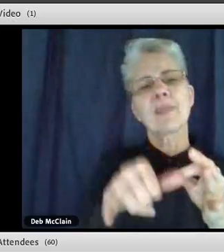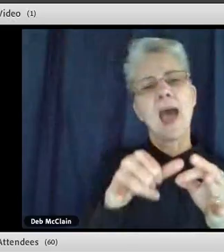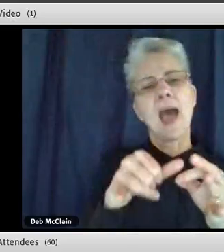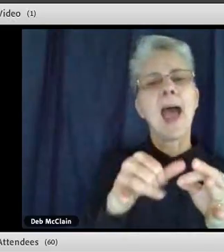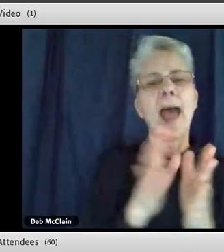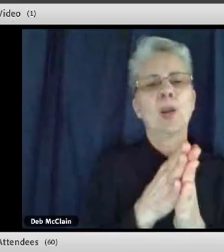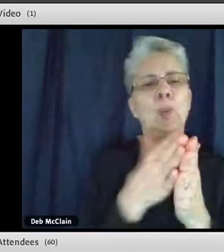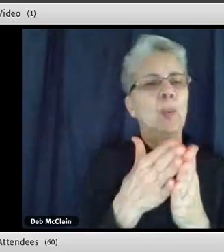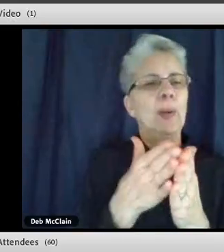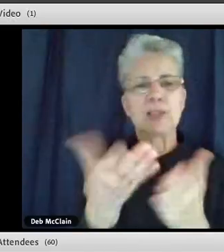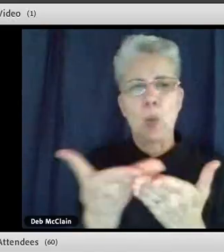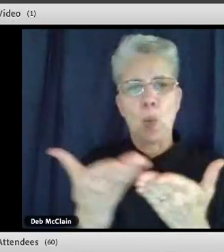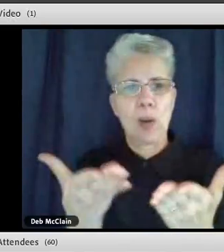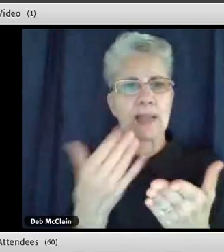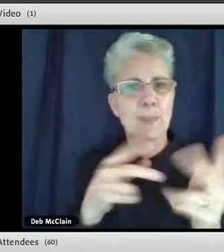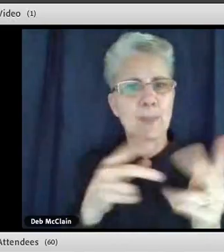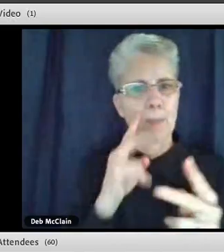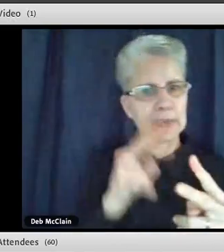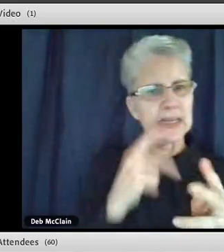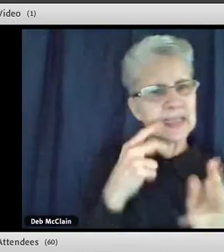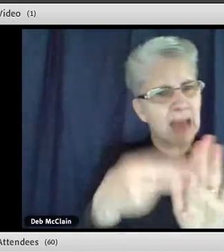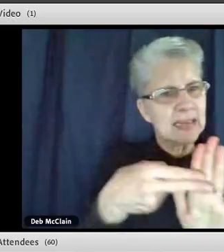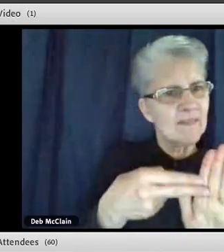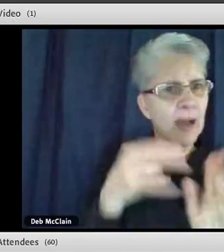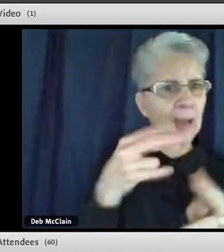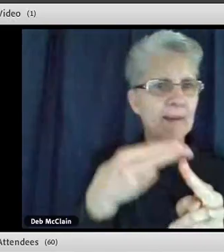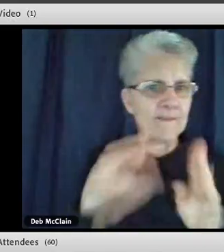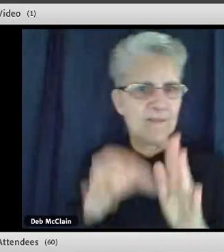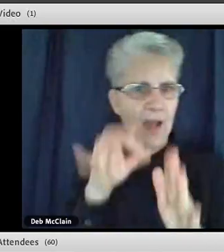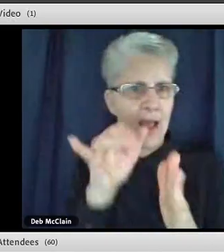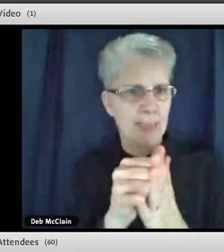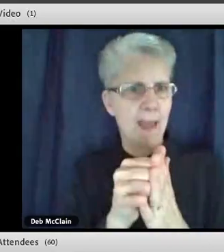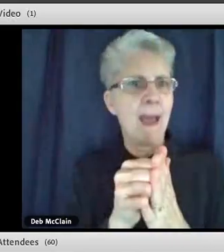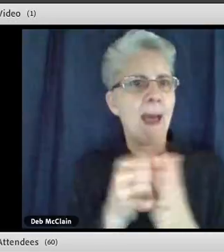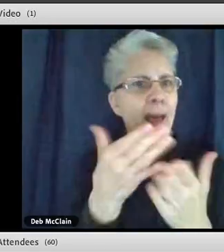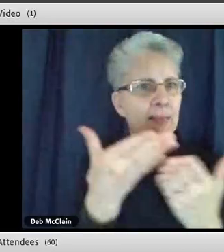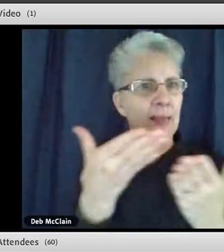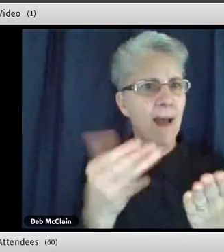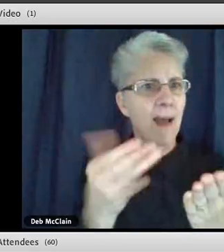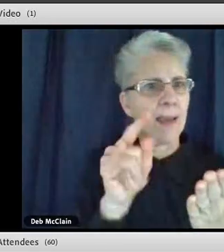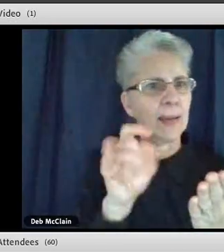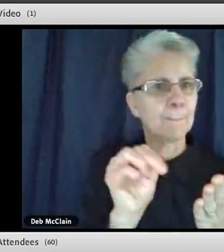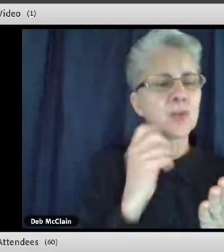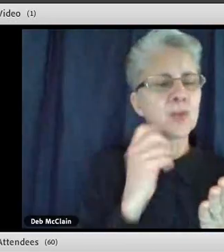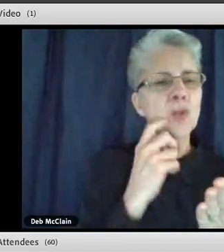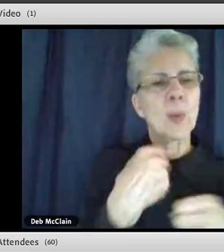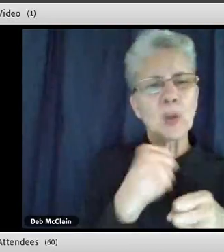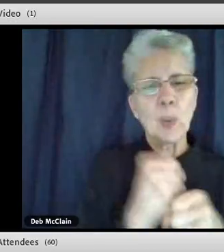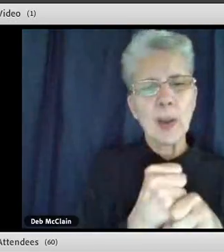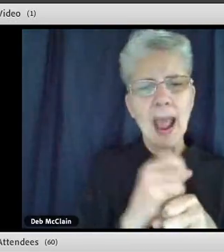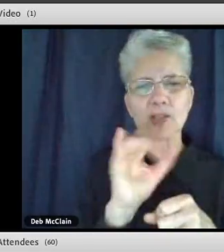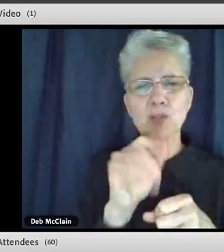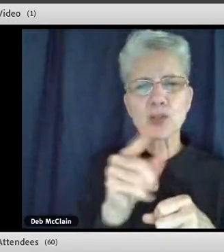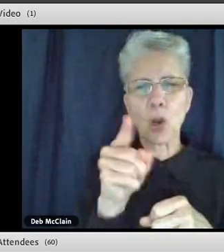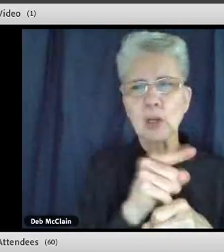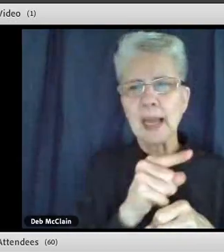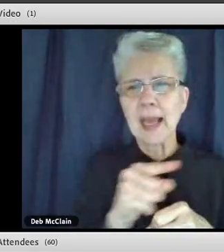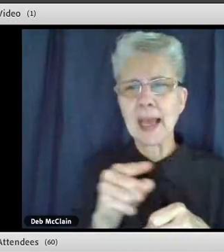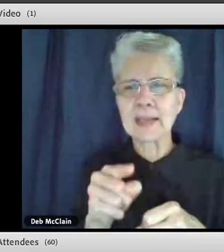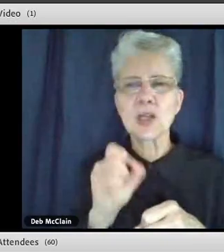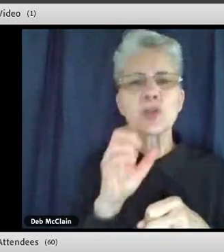people find it, right? To identify it and find it, and so forth. So we create these surrogates. So the metadata that you're looking at,